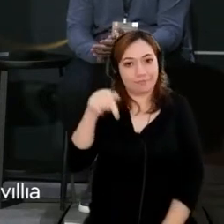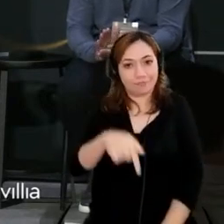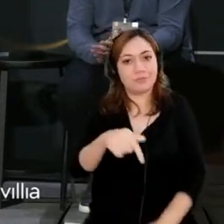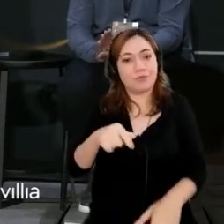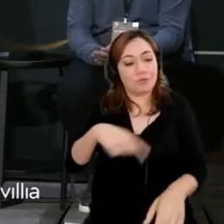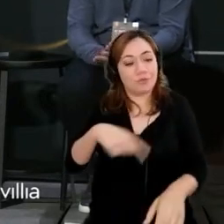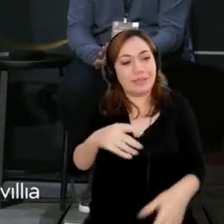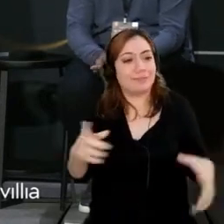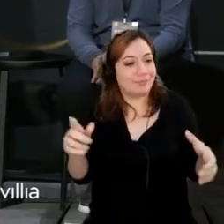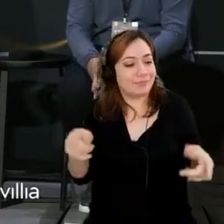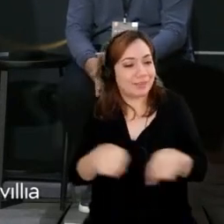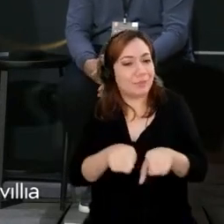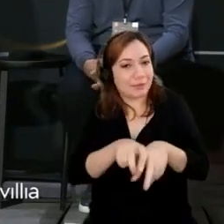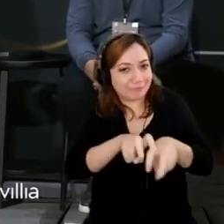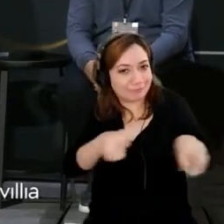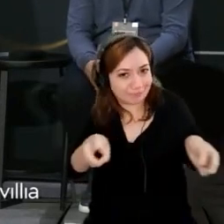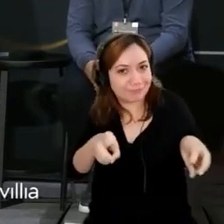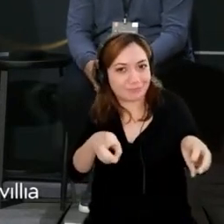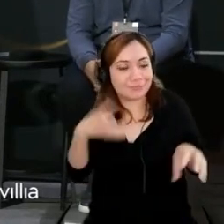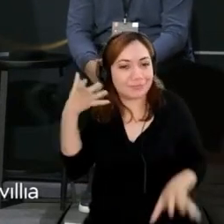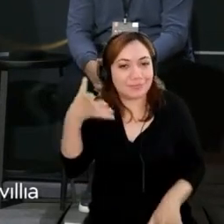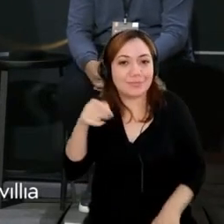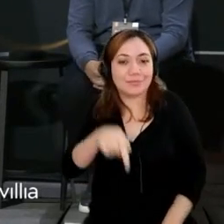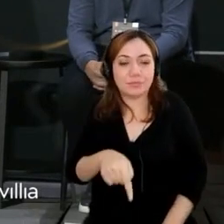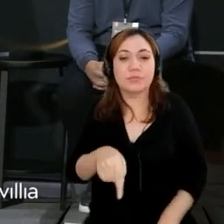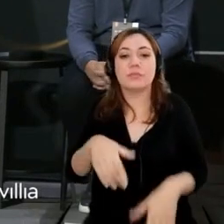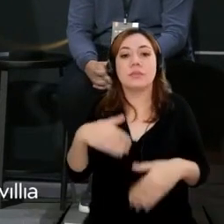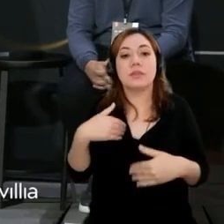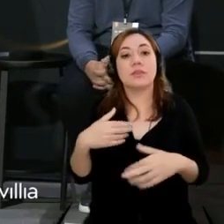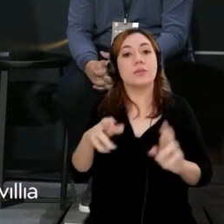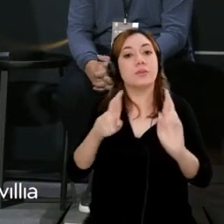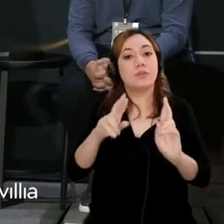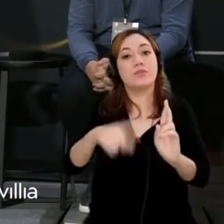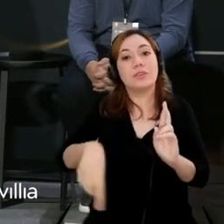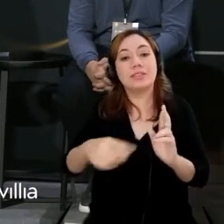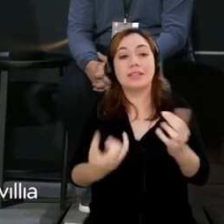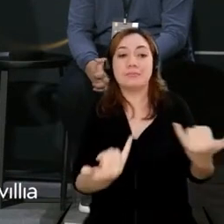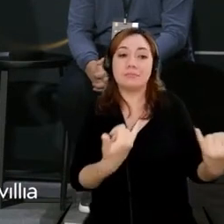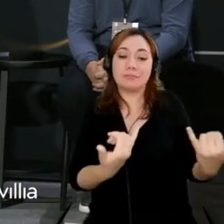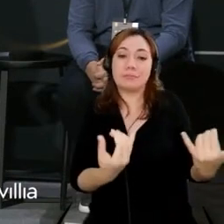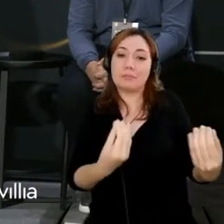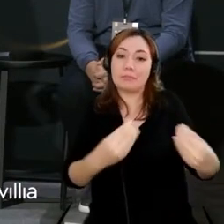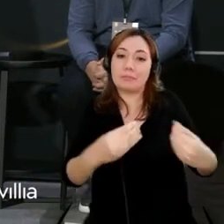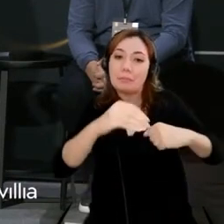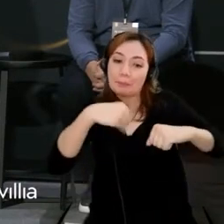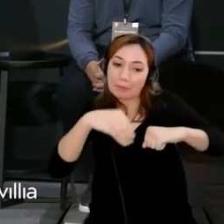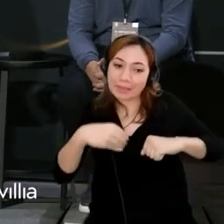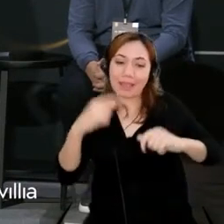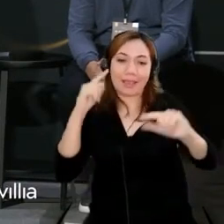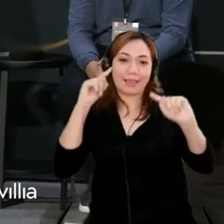I hope we've been able to give you some ideas and spark some ways where you